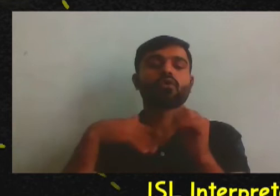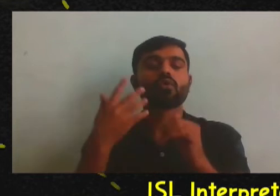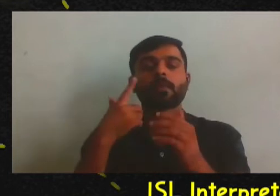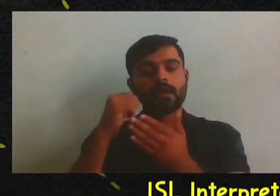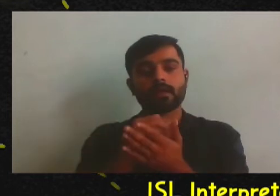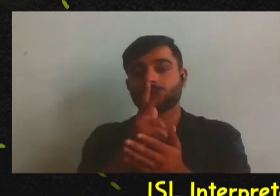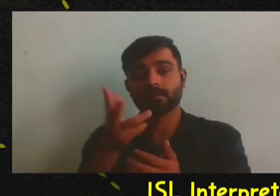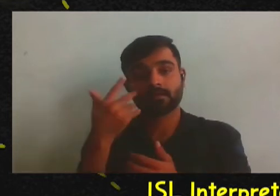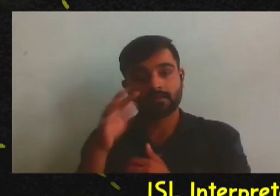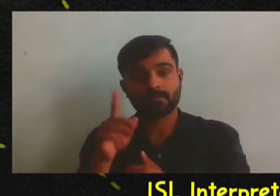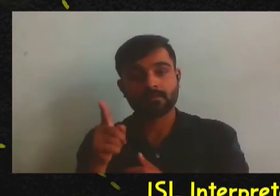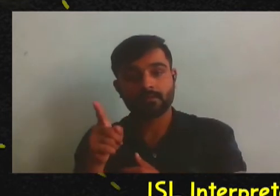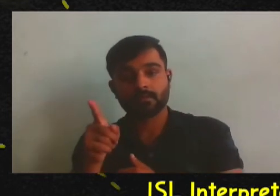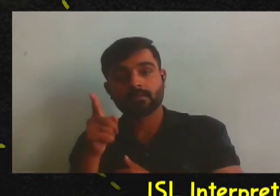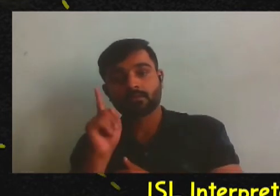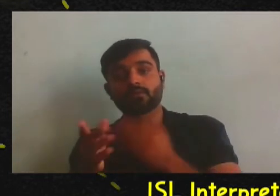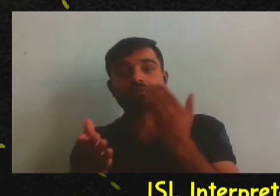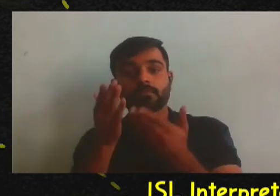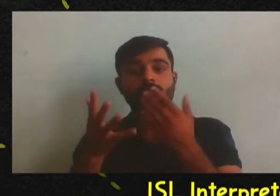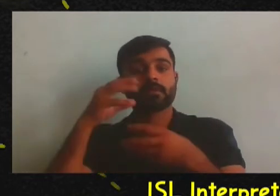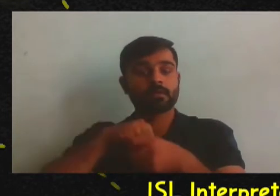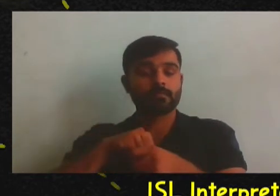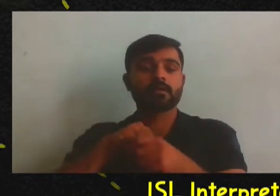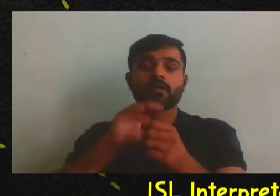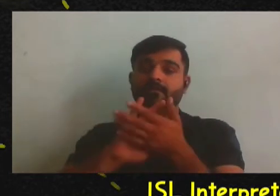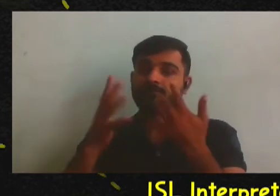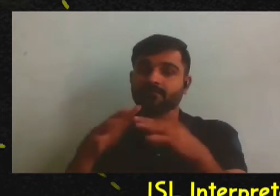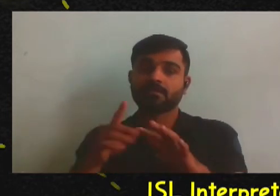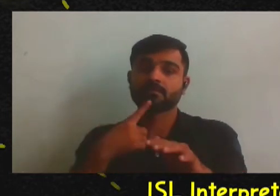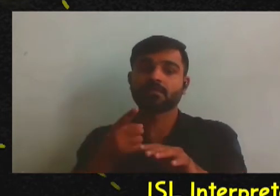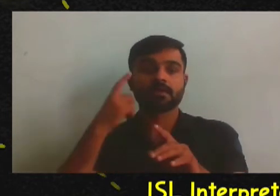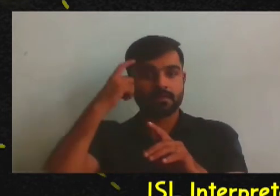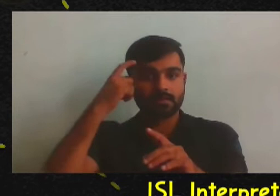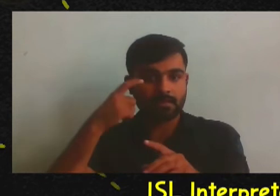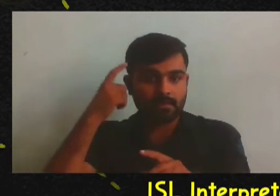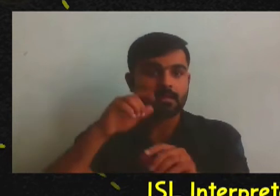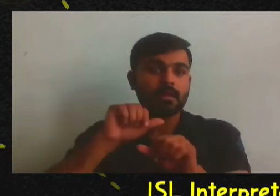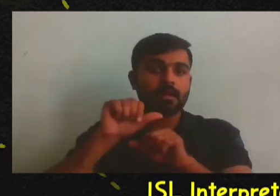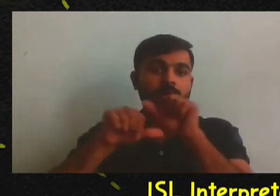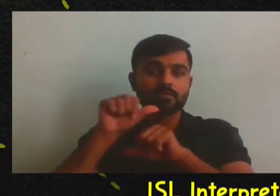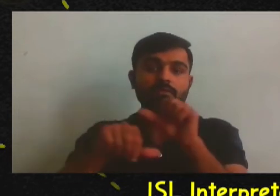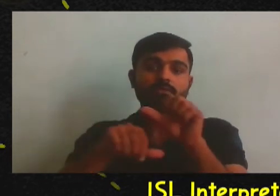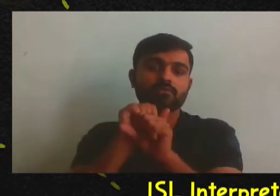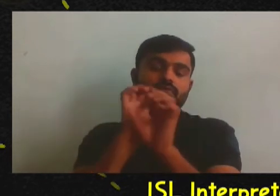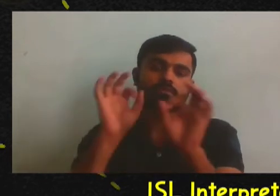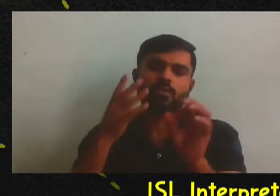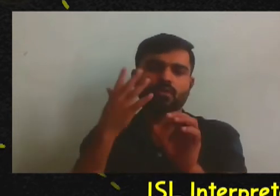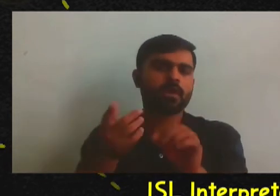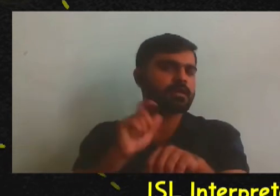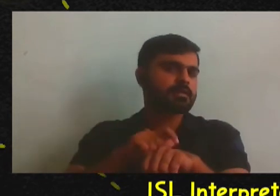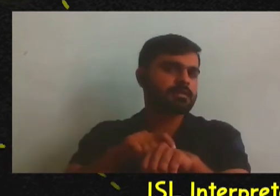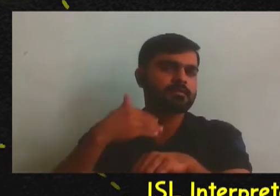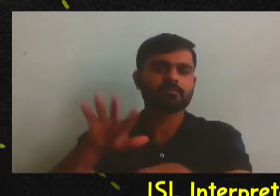them, you might meet the 10th counselor and you think this counseling process doesn't work. But by the time you've met the